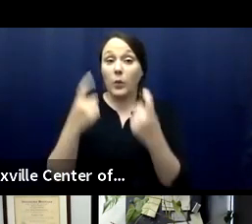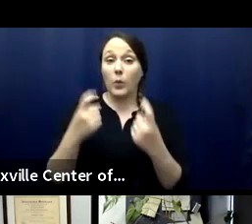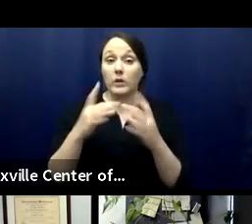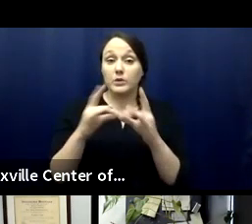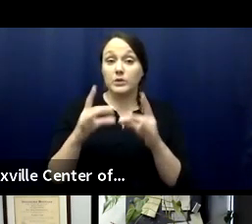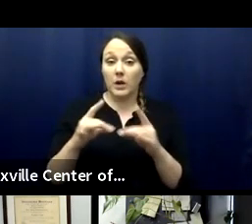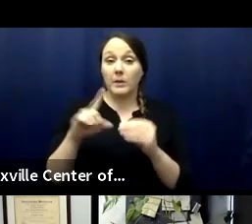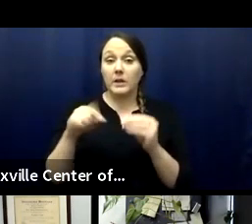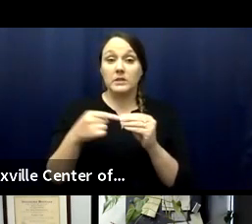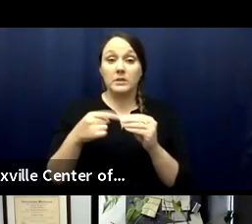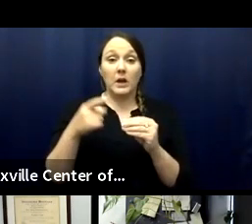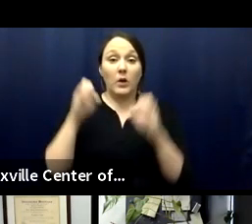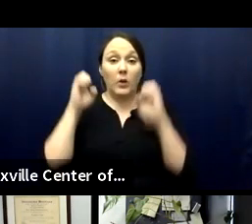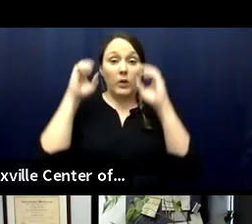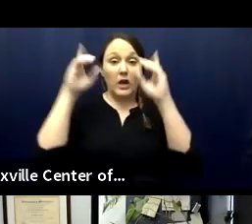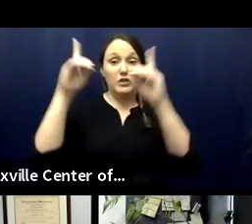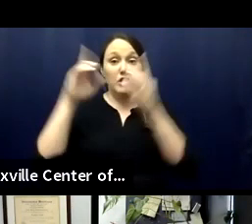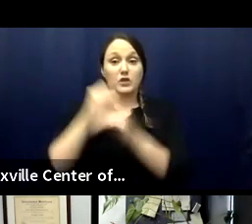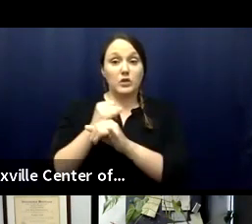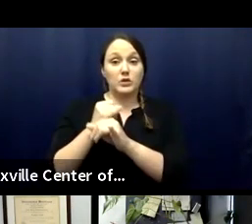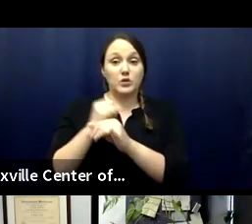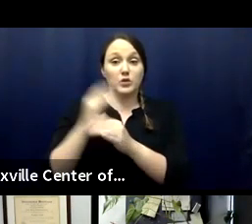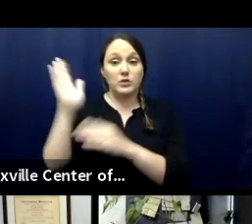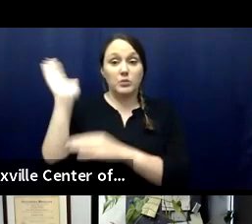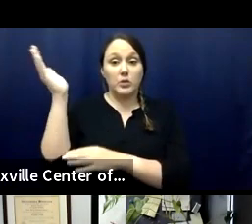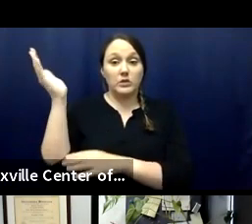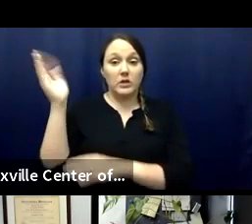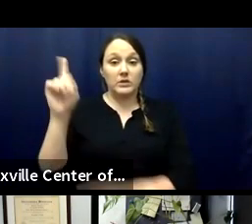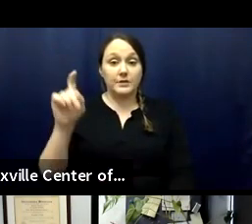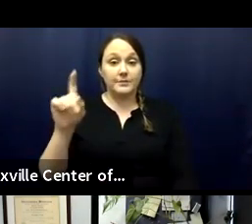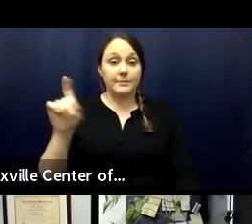on the educational institution presentations?